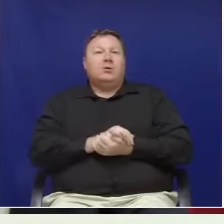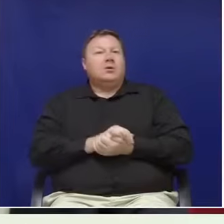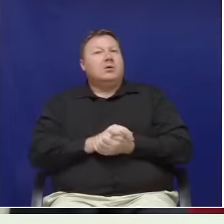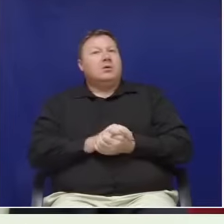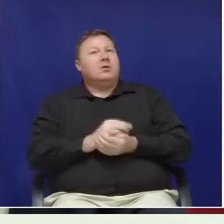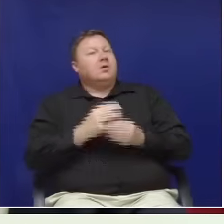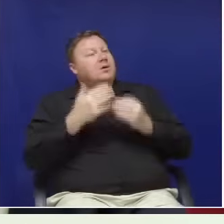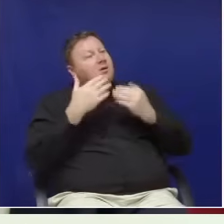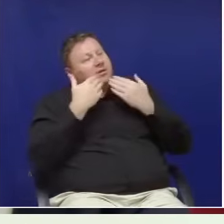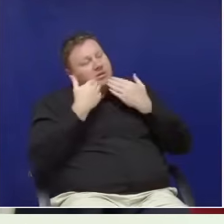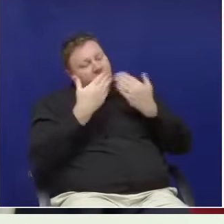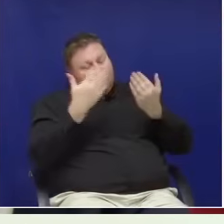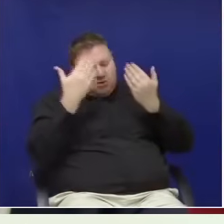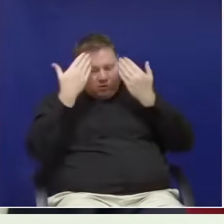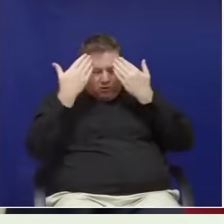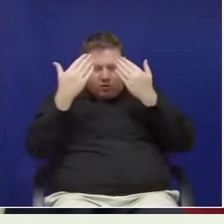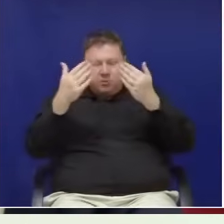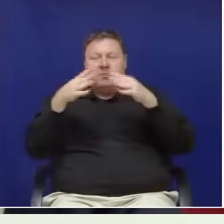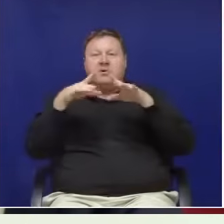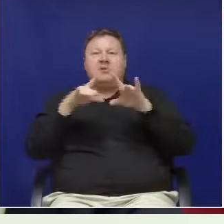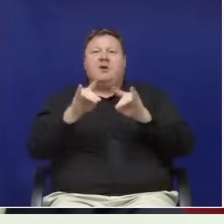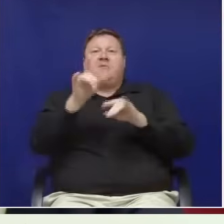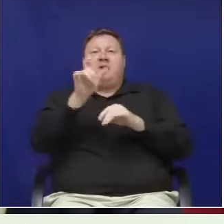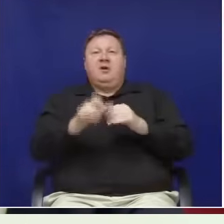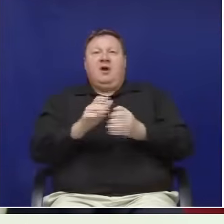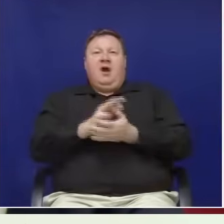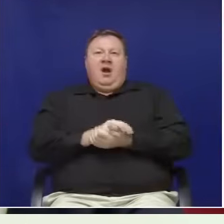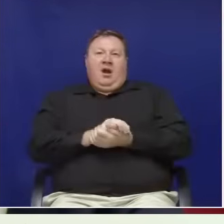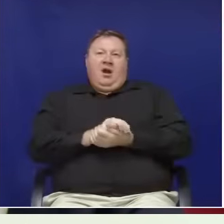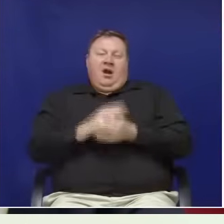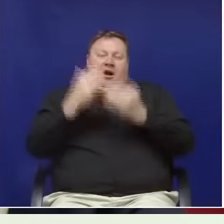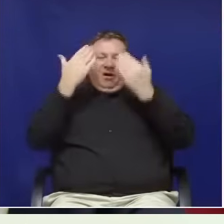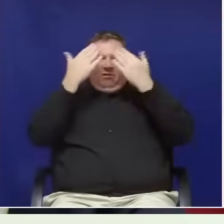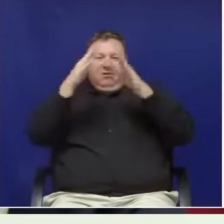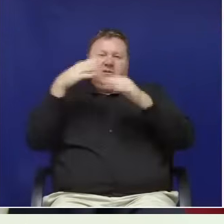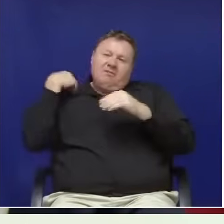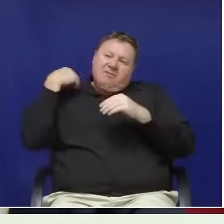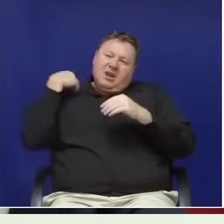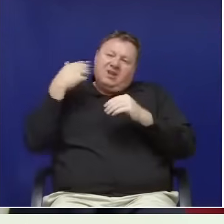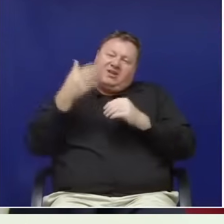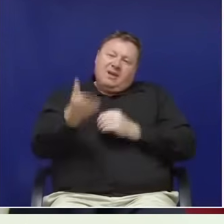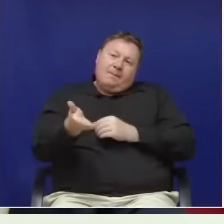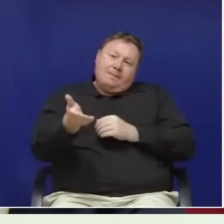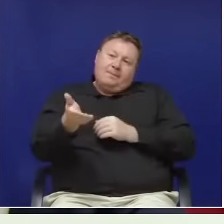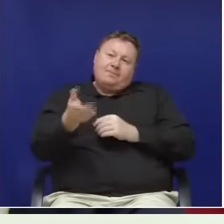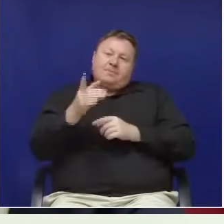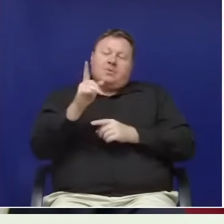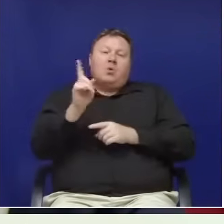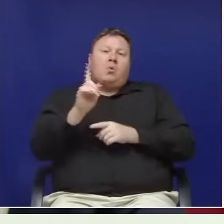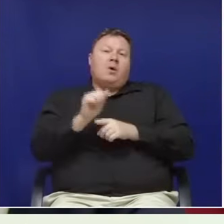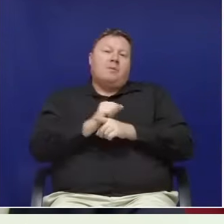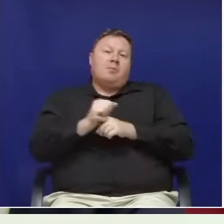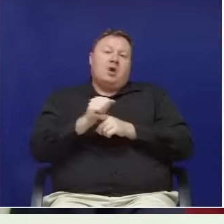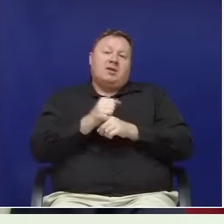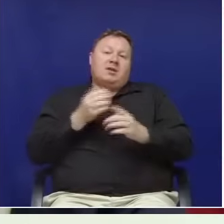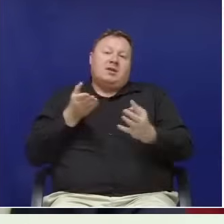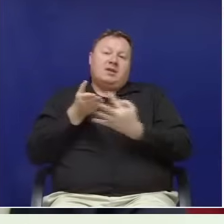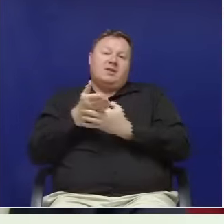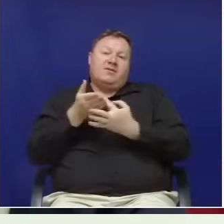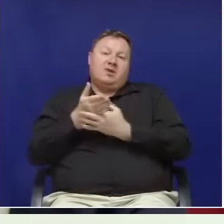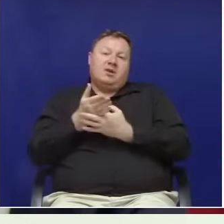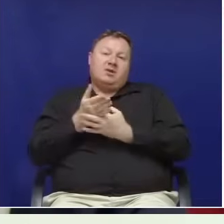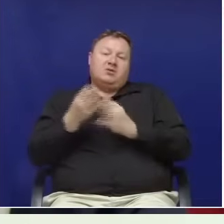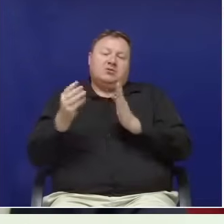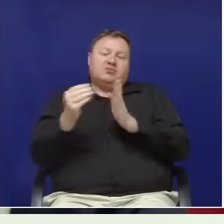Thank you, Honourable Chairperson. Honourable Minister, what practical interventions are